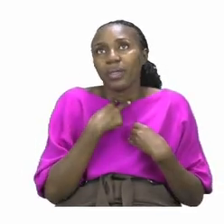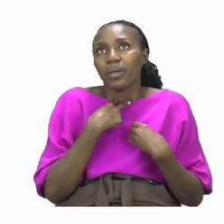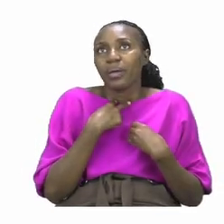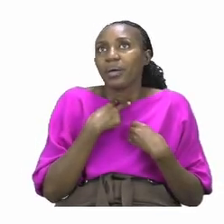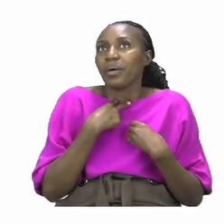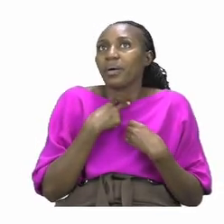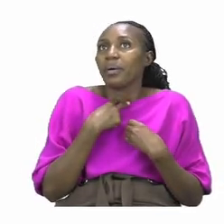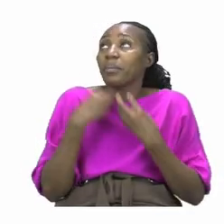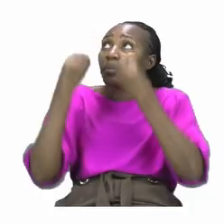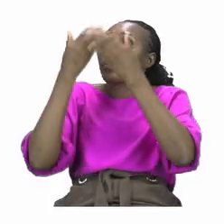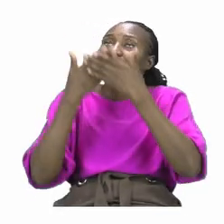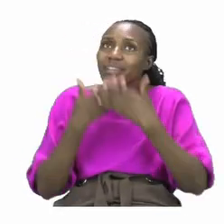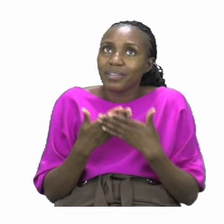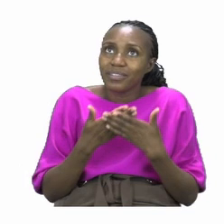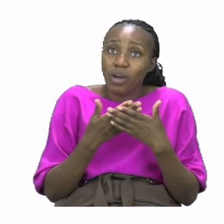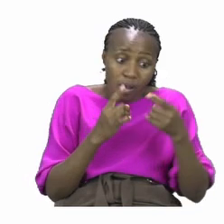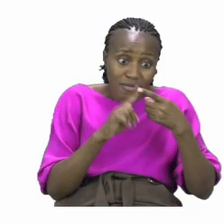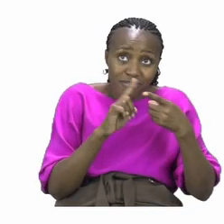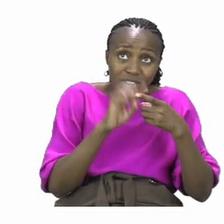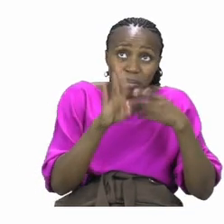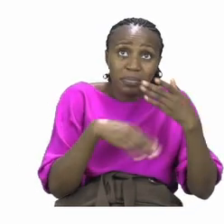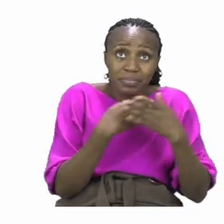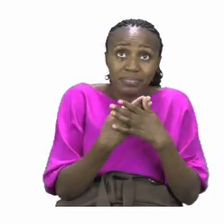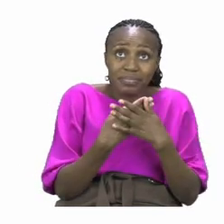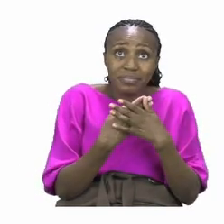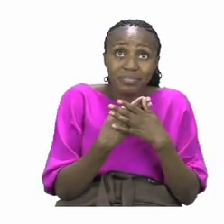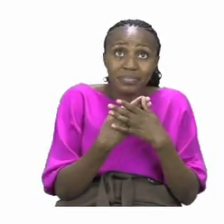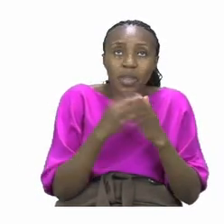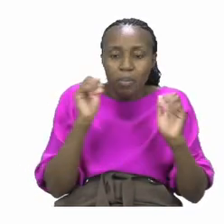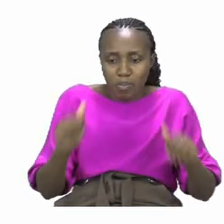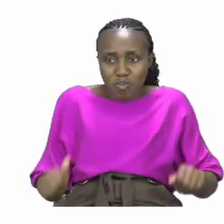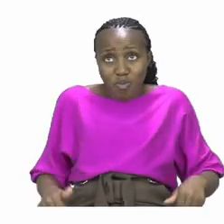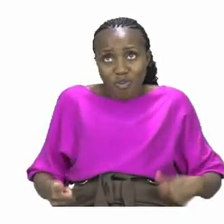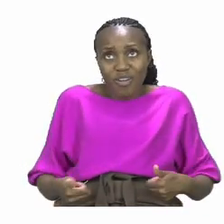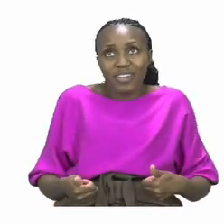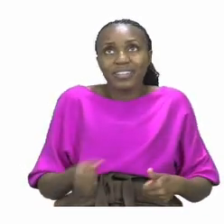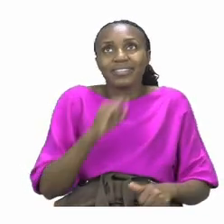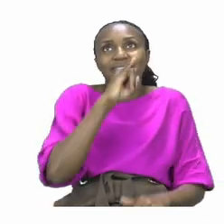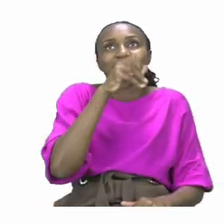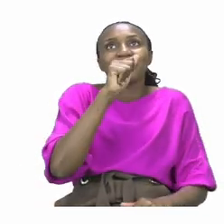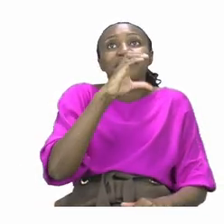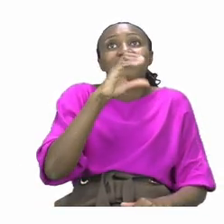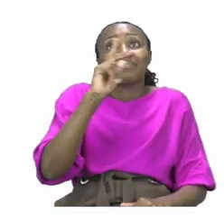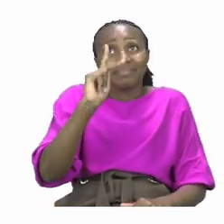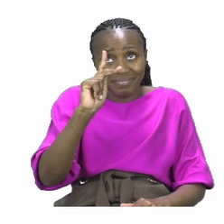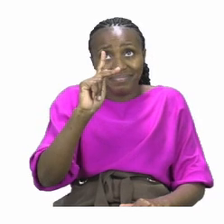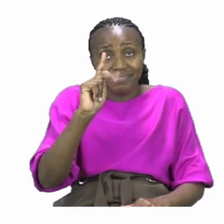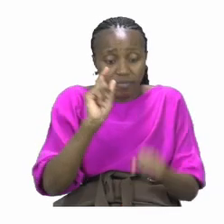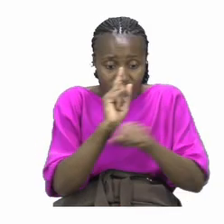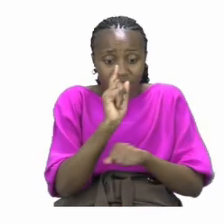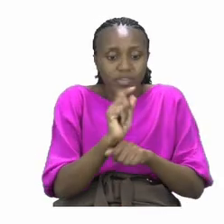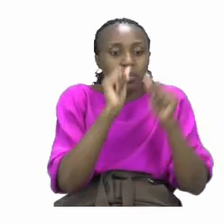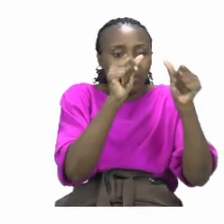picture you need, which is the picture of a little boy. That boy, his name is